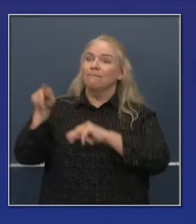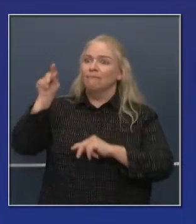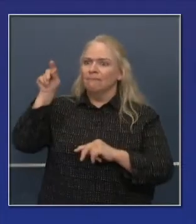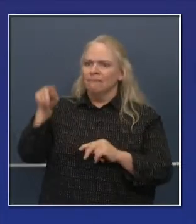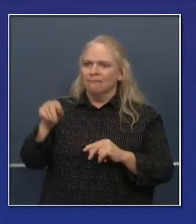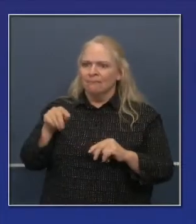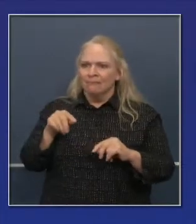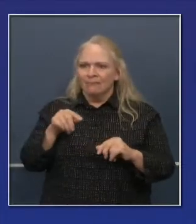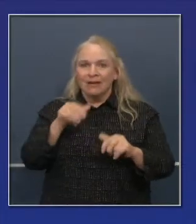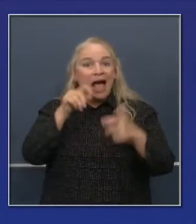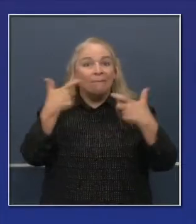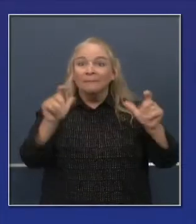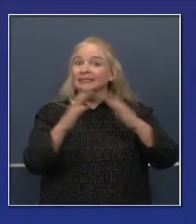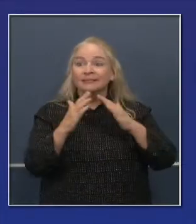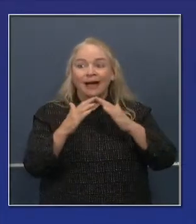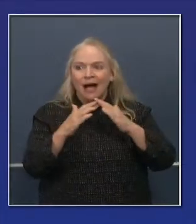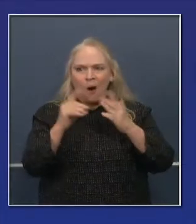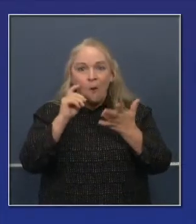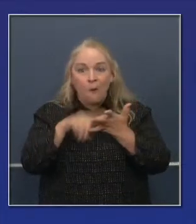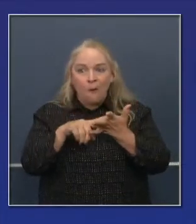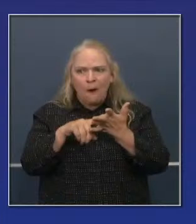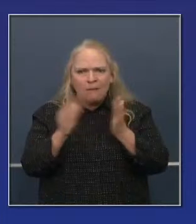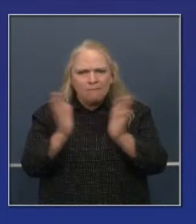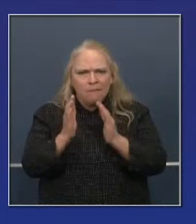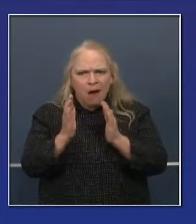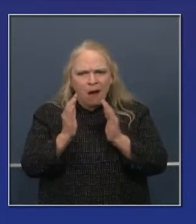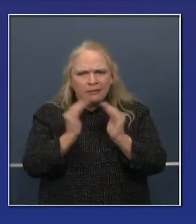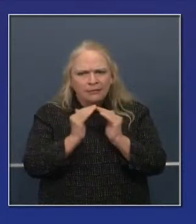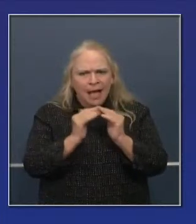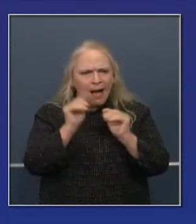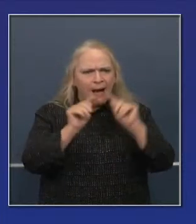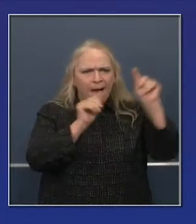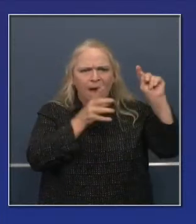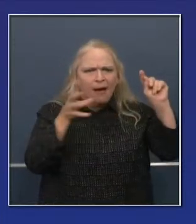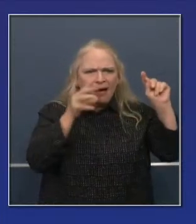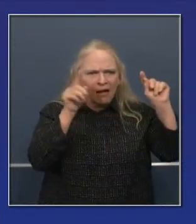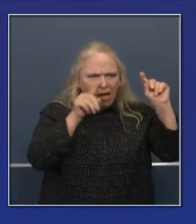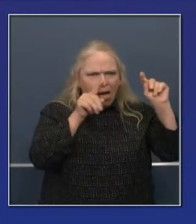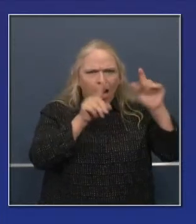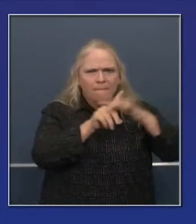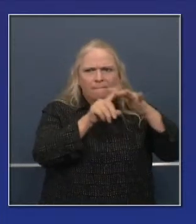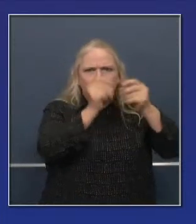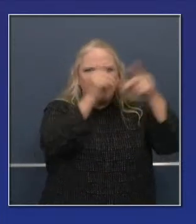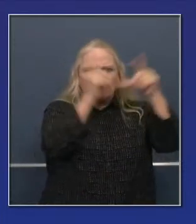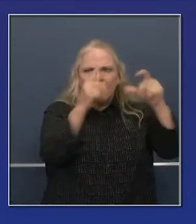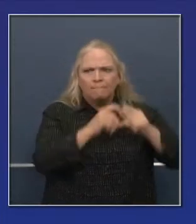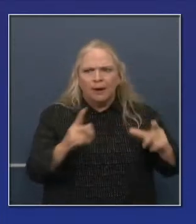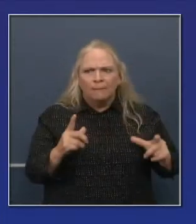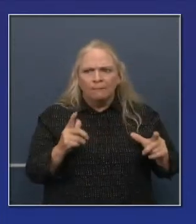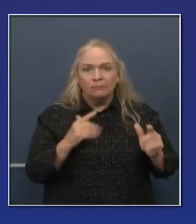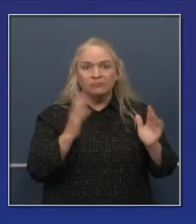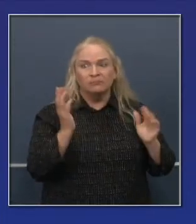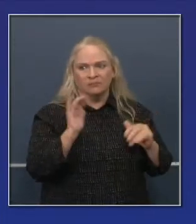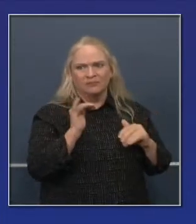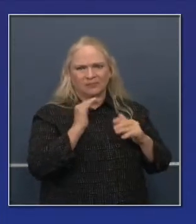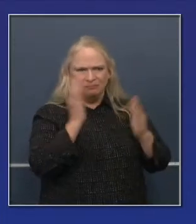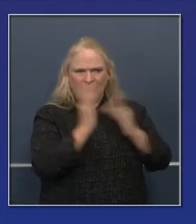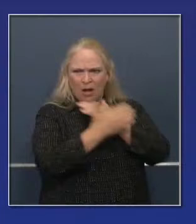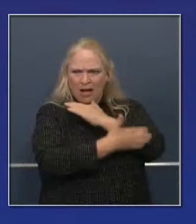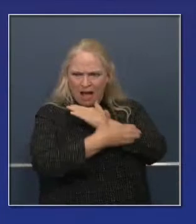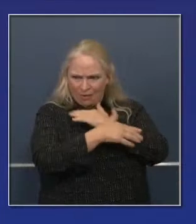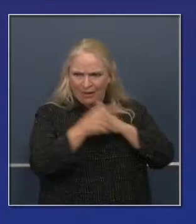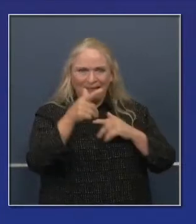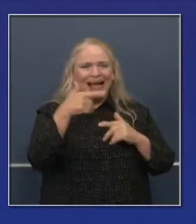addition to Butte County, when you start to see a little of the supply constraint in terms of ICU beds and